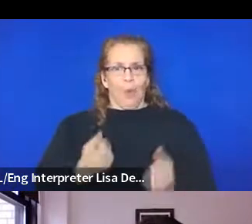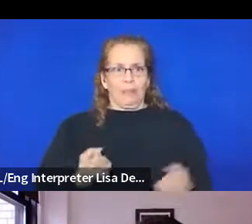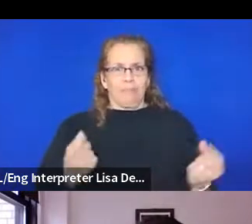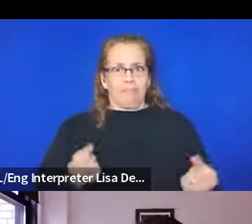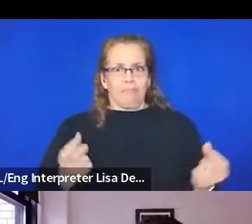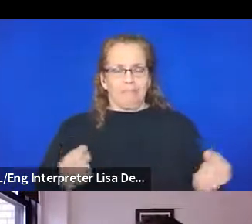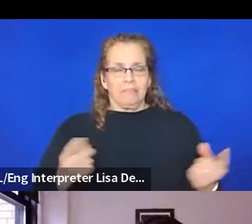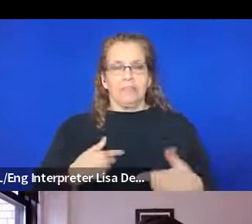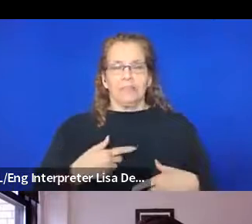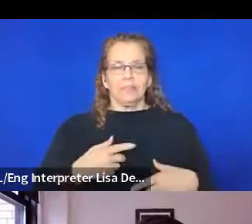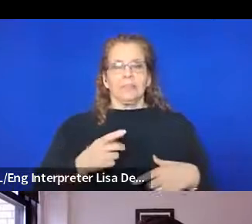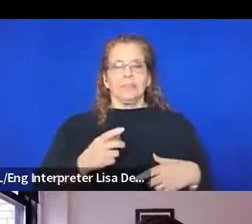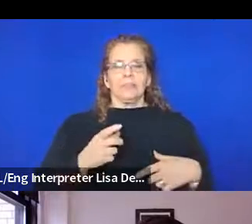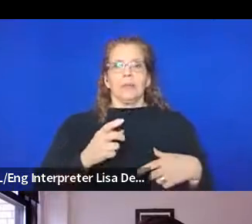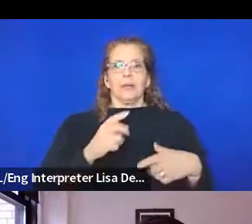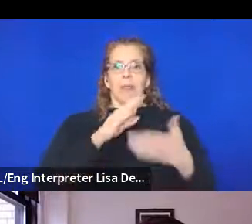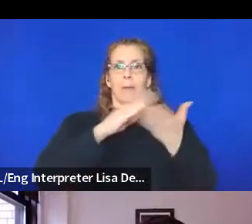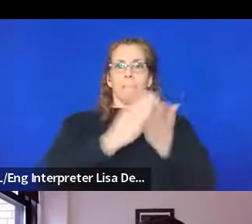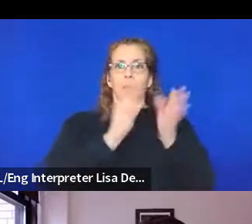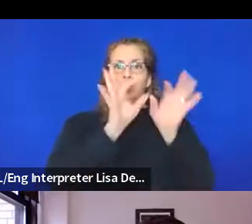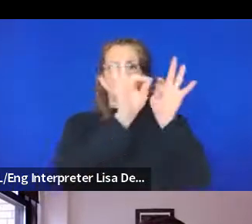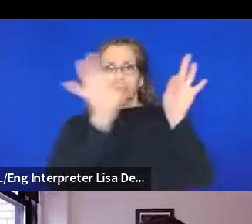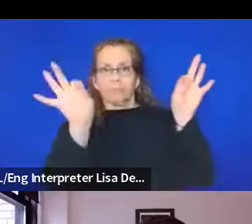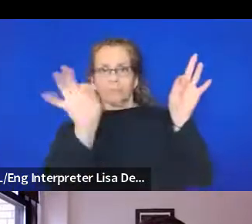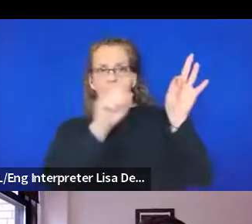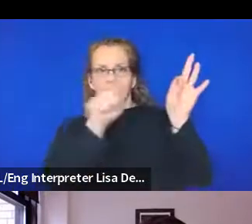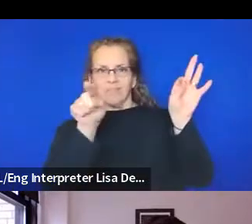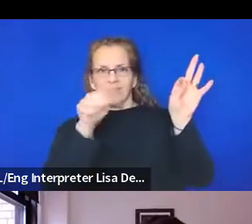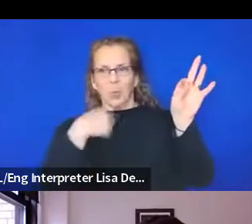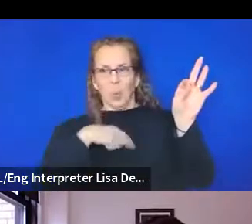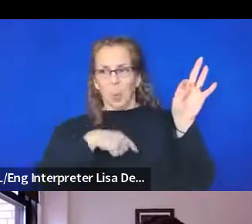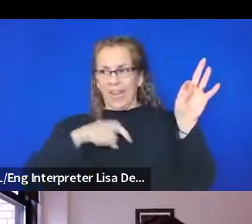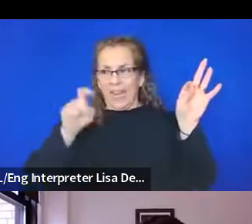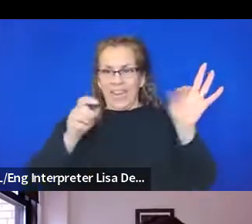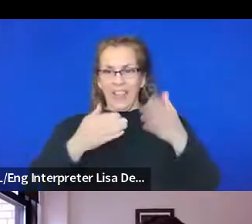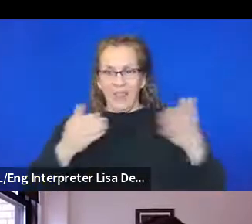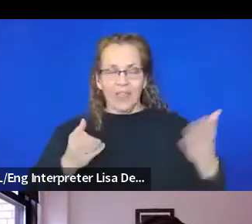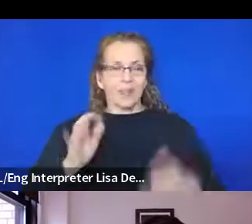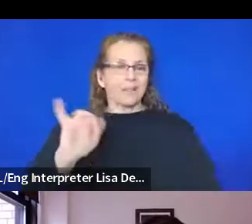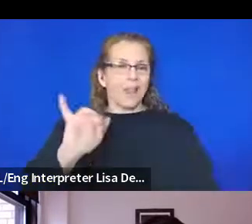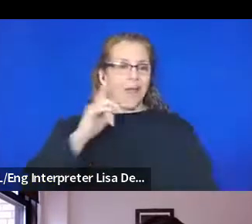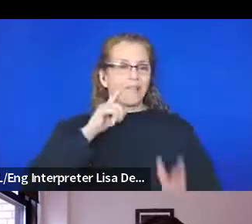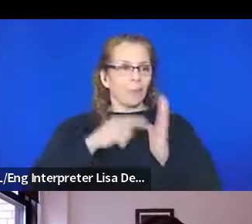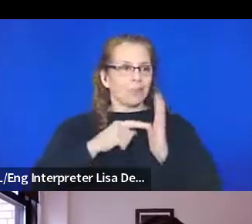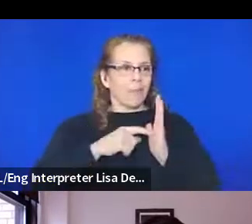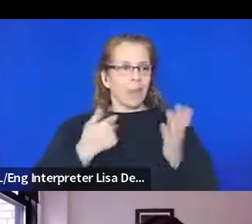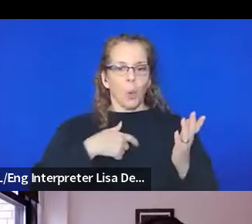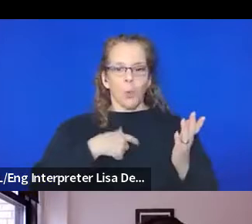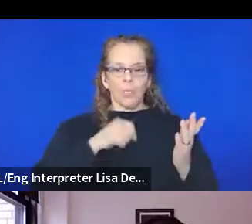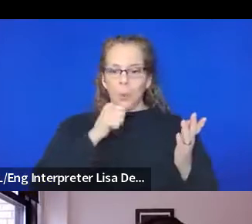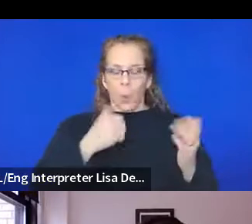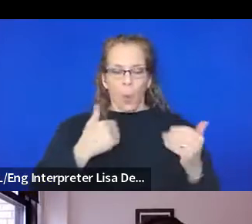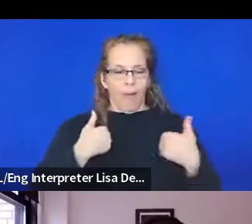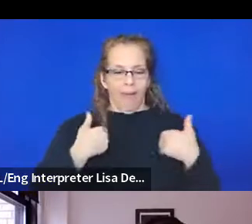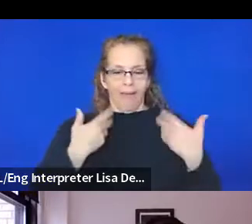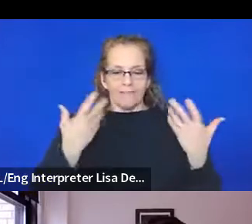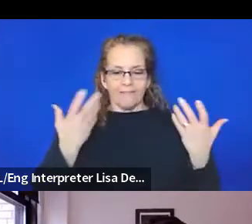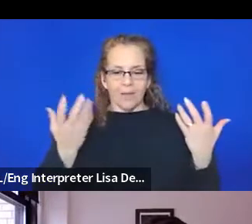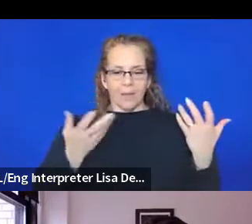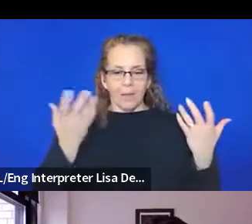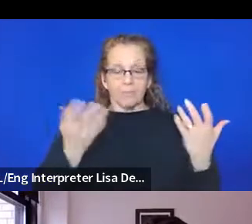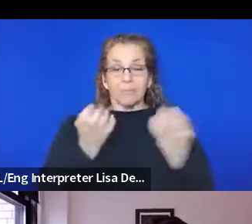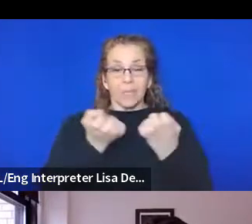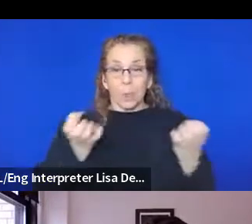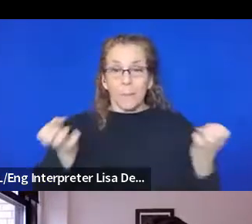for like things that we might need, even though they're like things that any theater company needs. Like, we don't have a very robust stock of